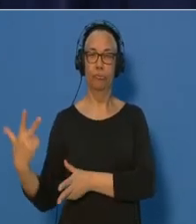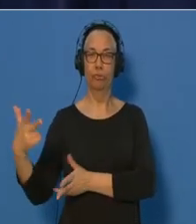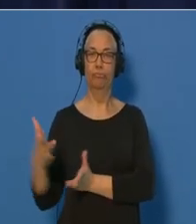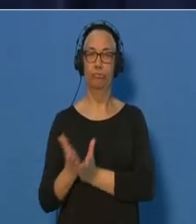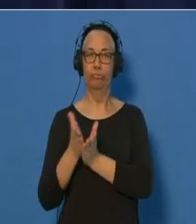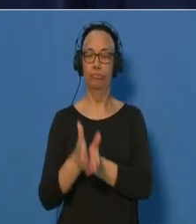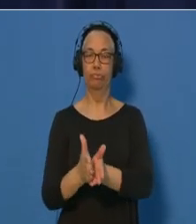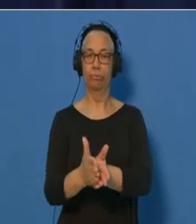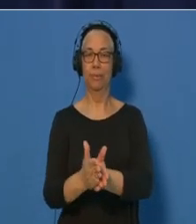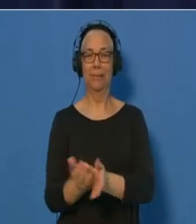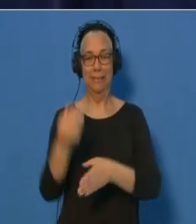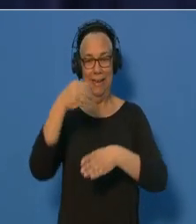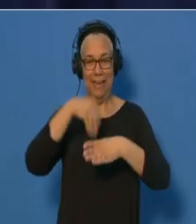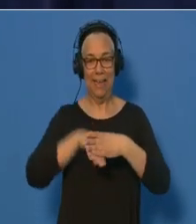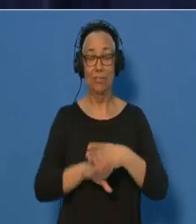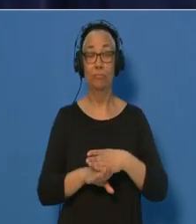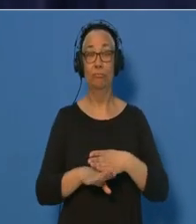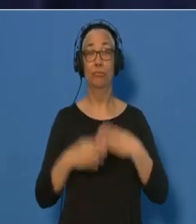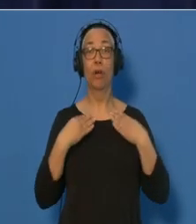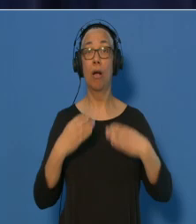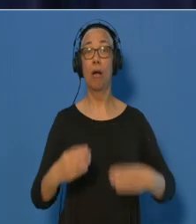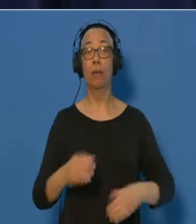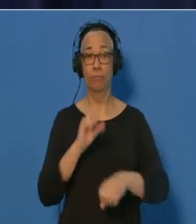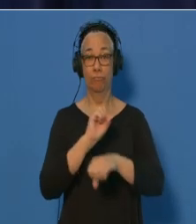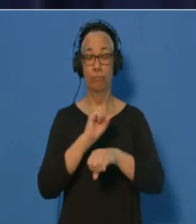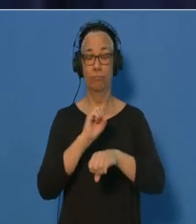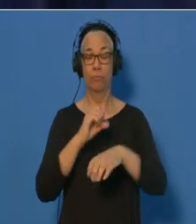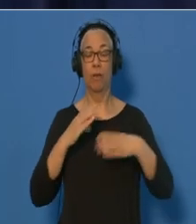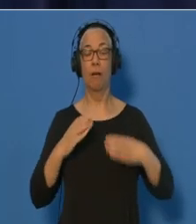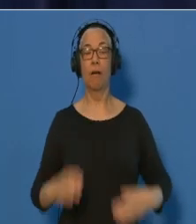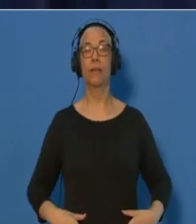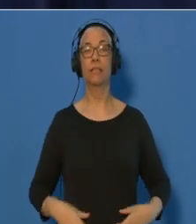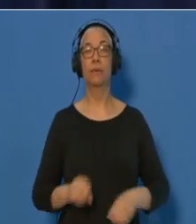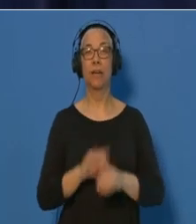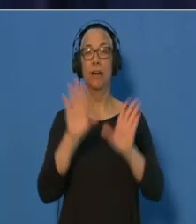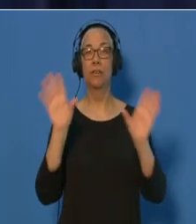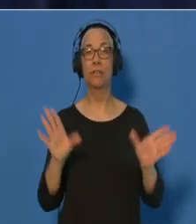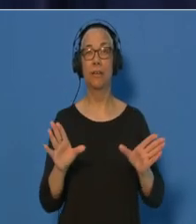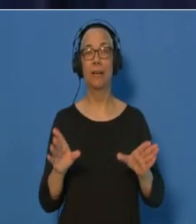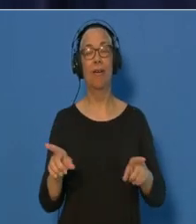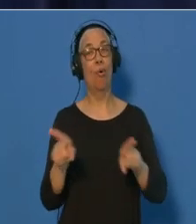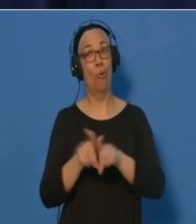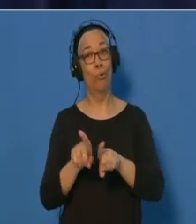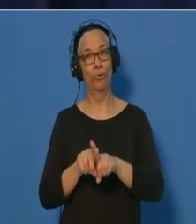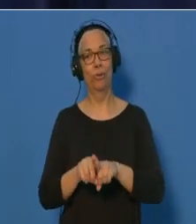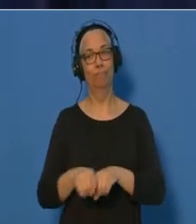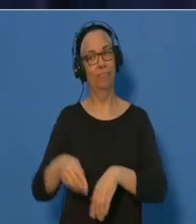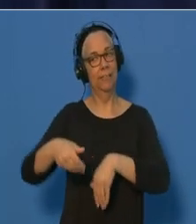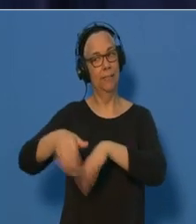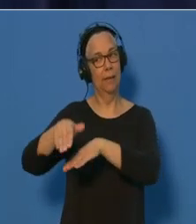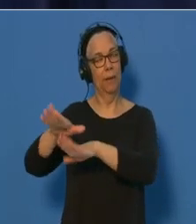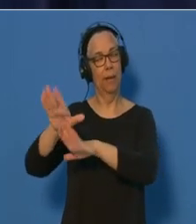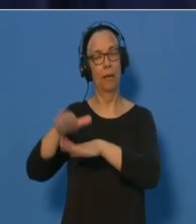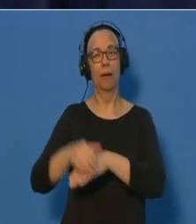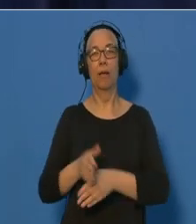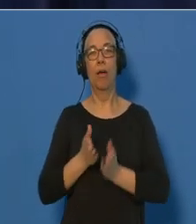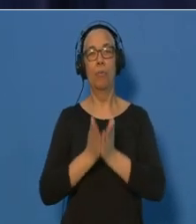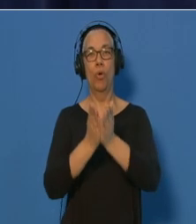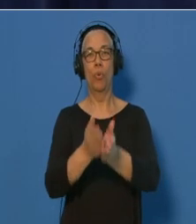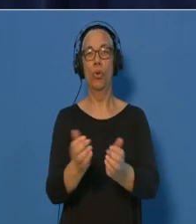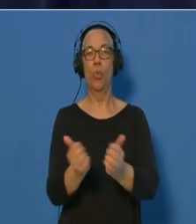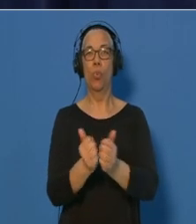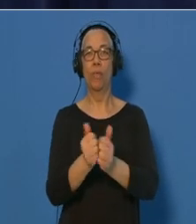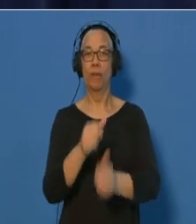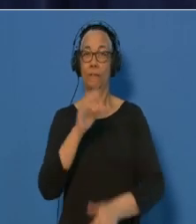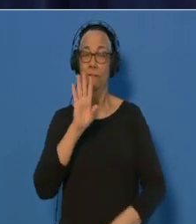St. George's for customs clearance. In another incident, the Coast Guard intercepted and turned back a vessel with 4 passengers on board who were